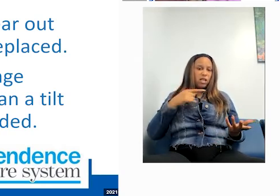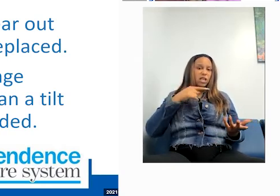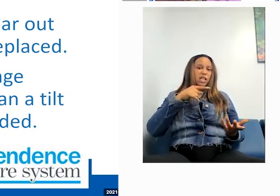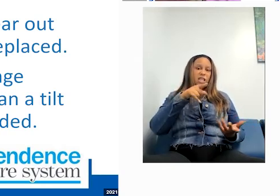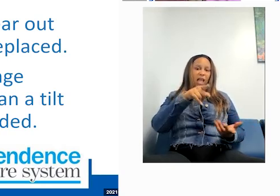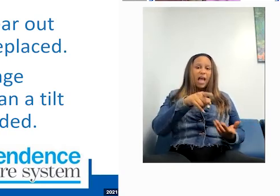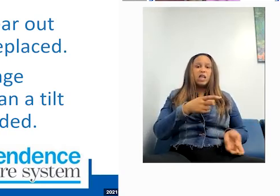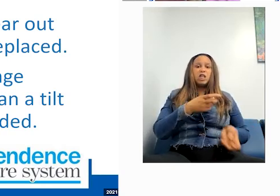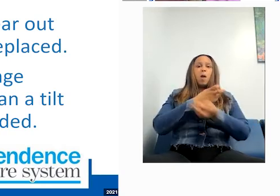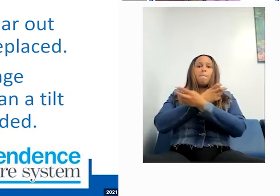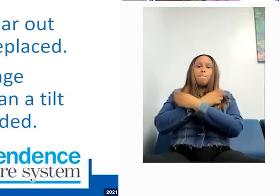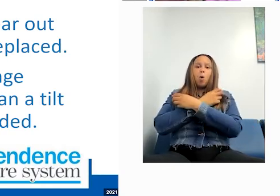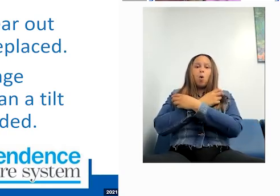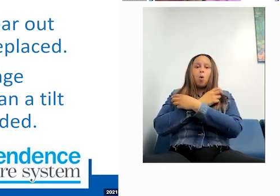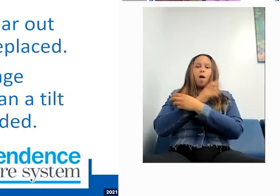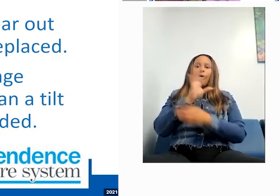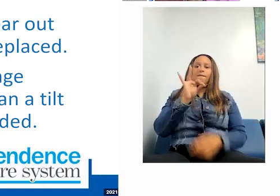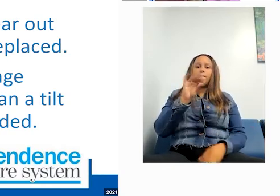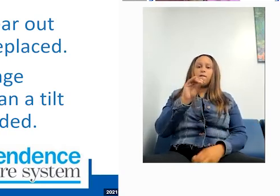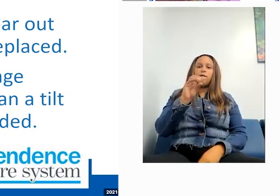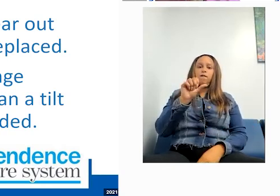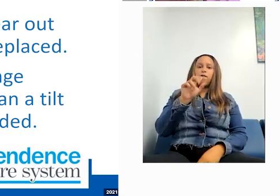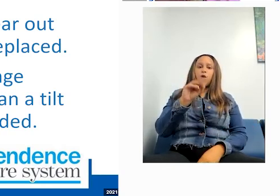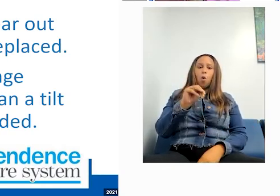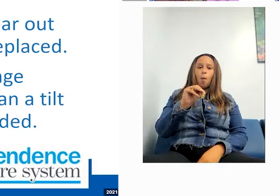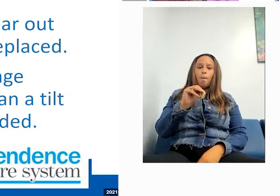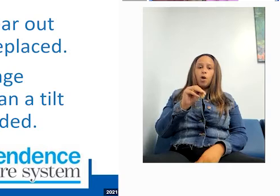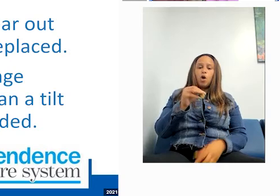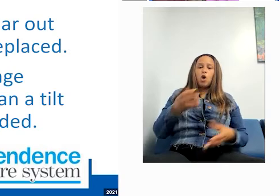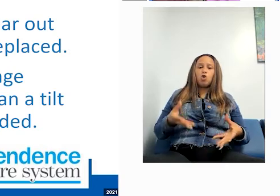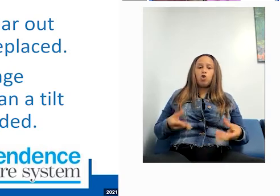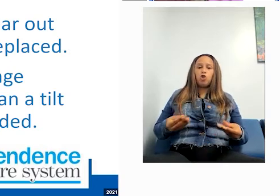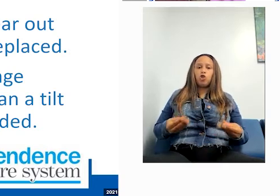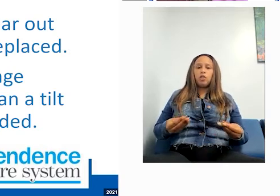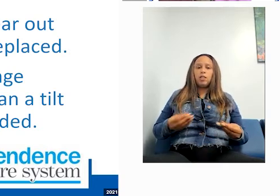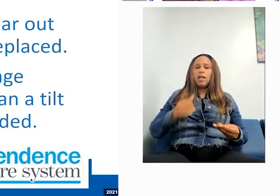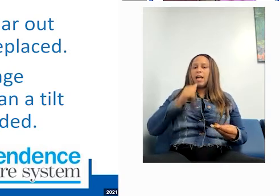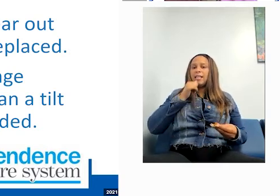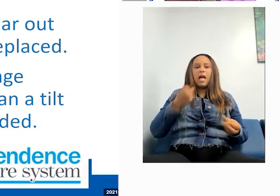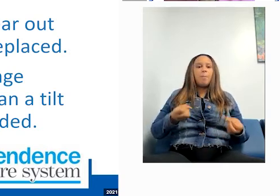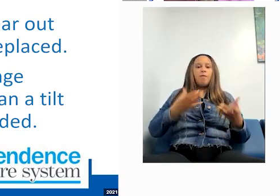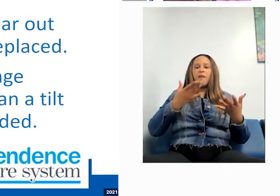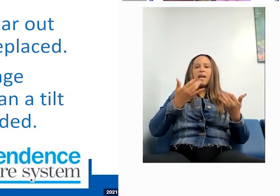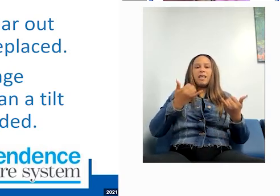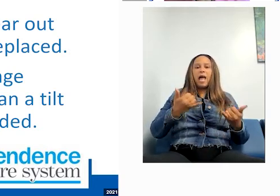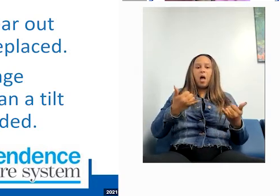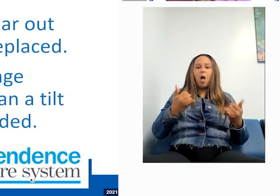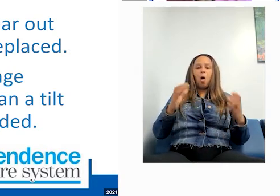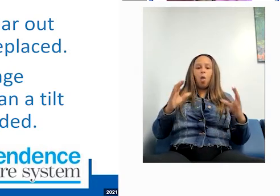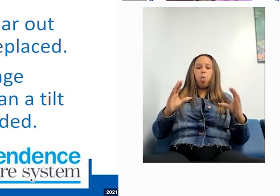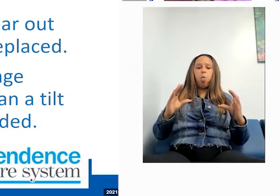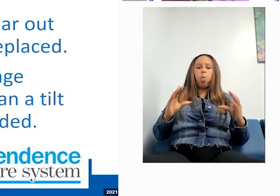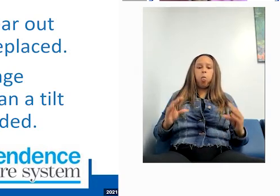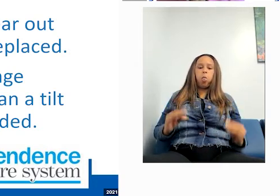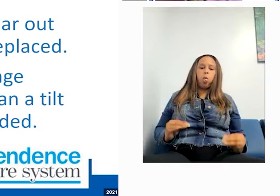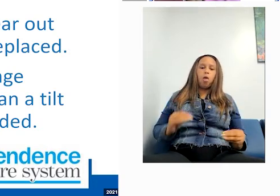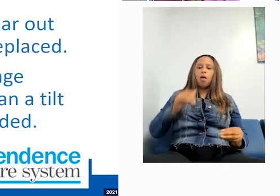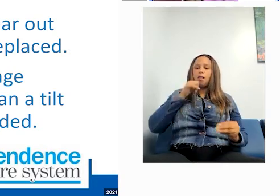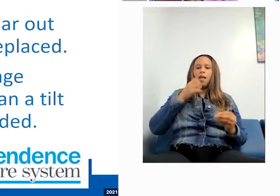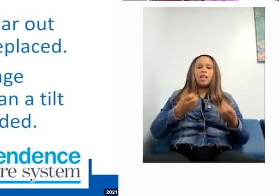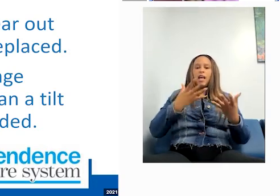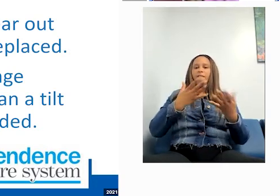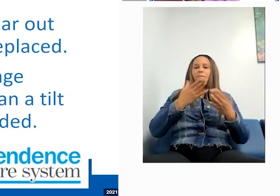the foam had just bottomed out. It wasn't providing any more protection. The good news